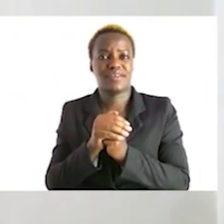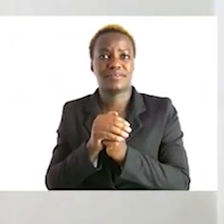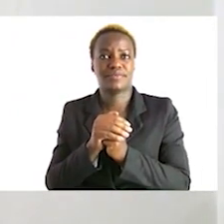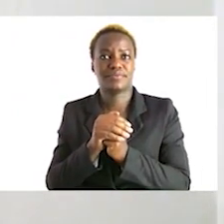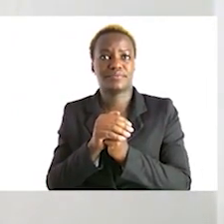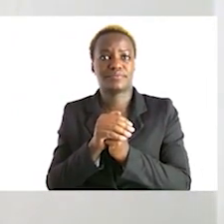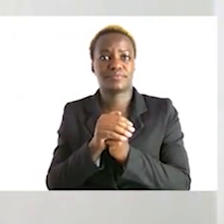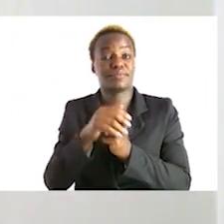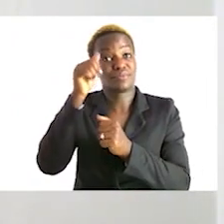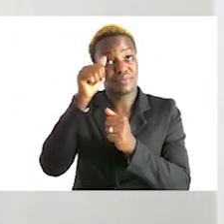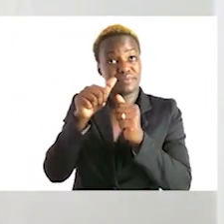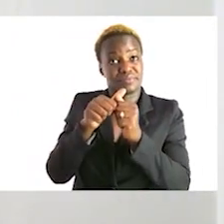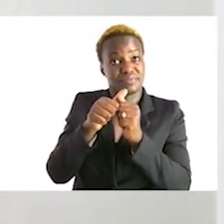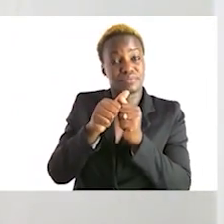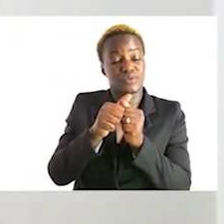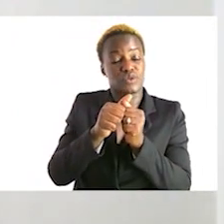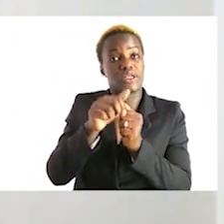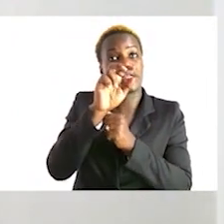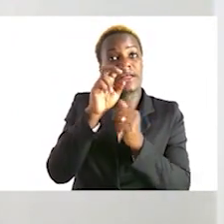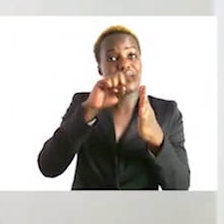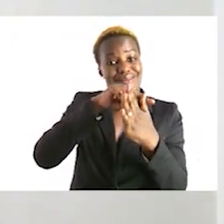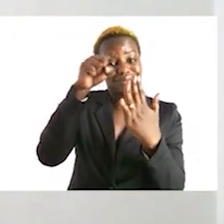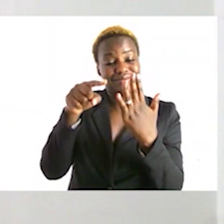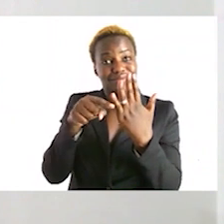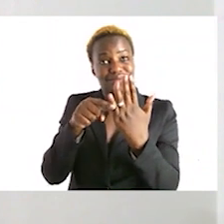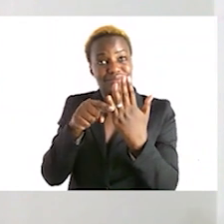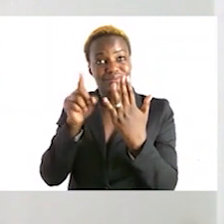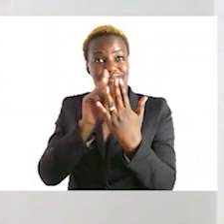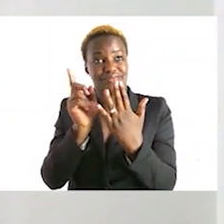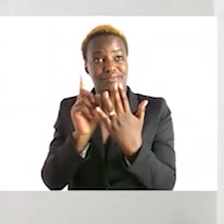Can we still remember what our vowels are? Our 5 vowels.